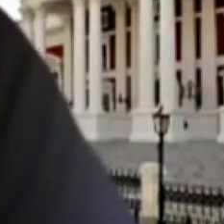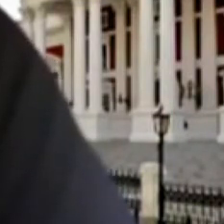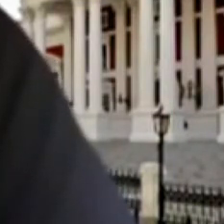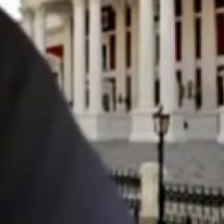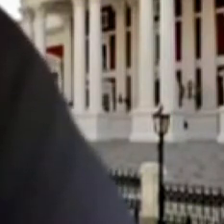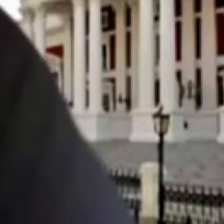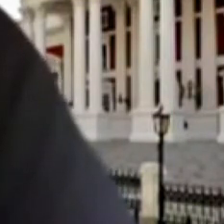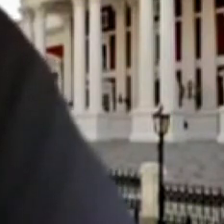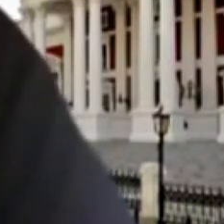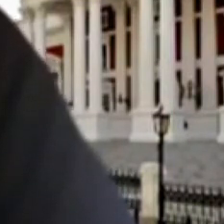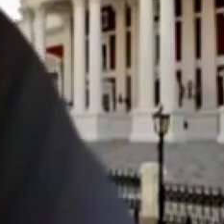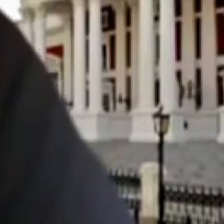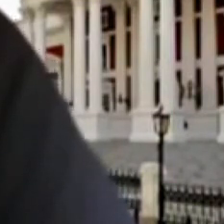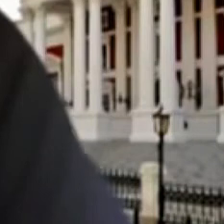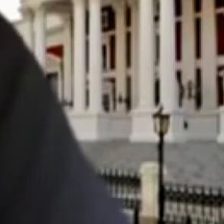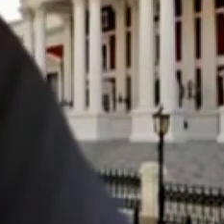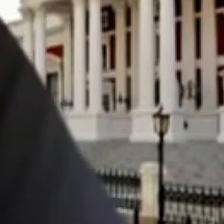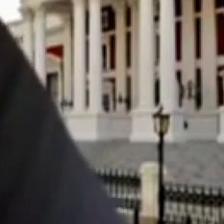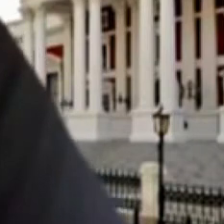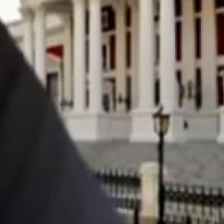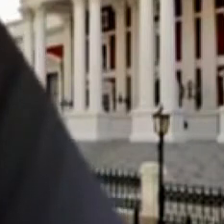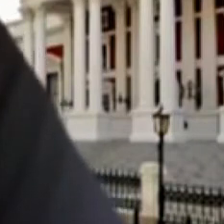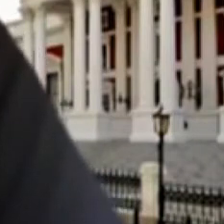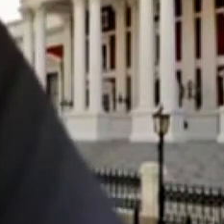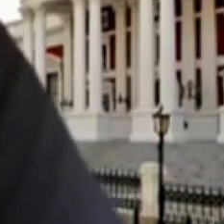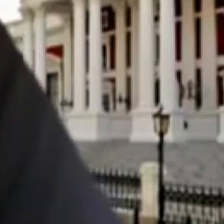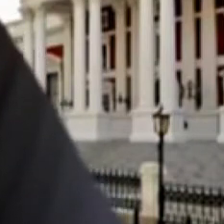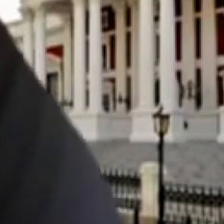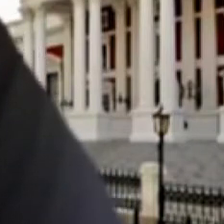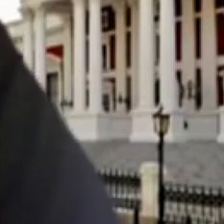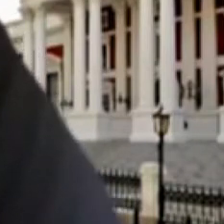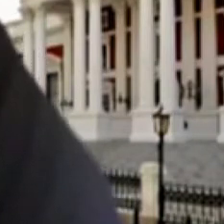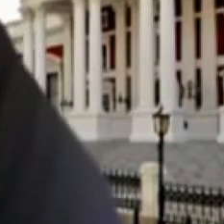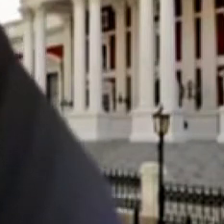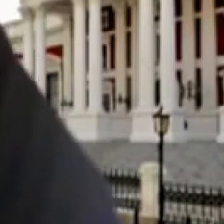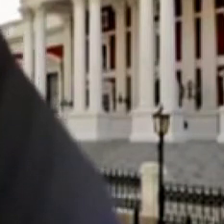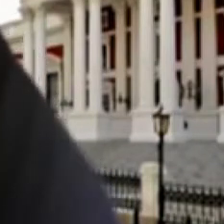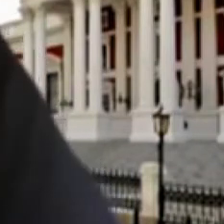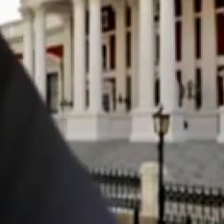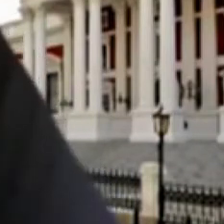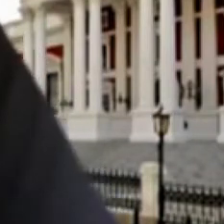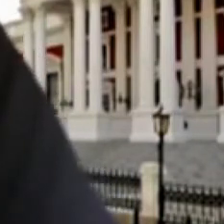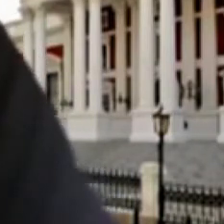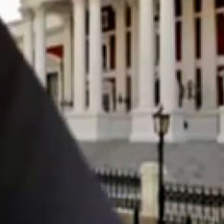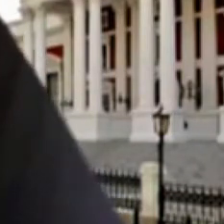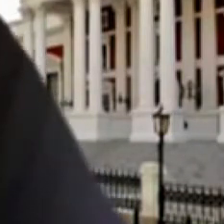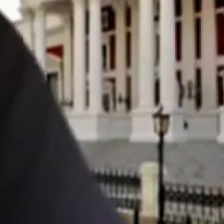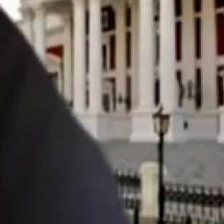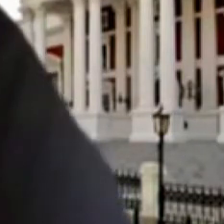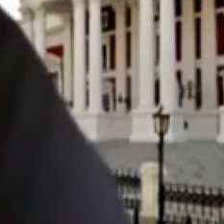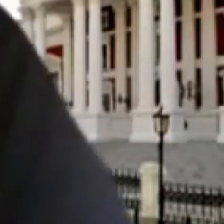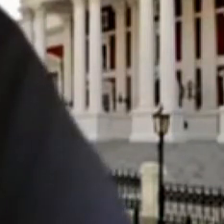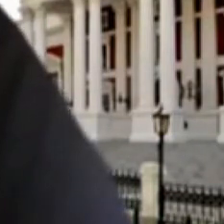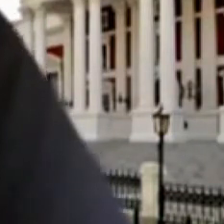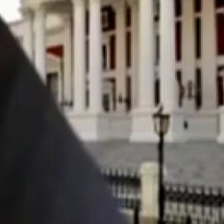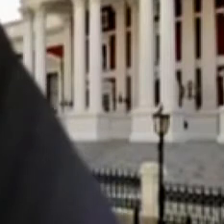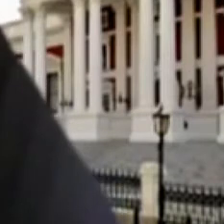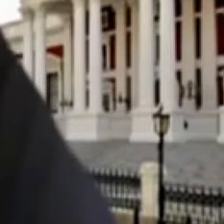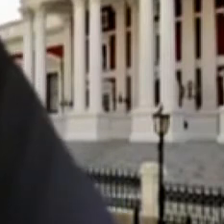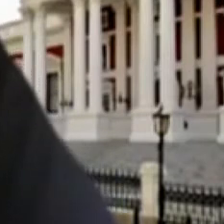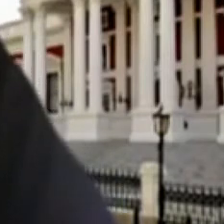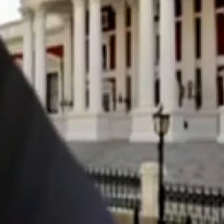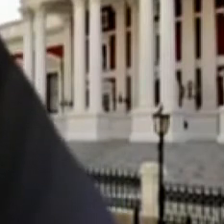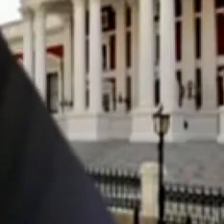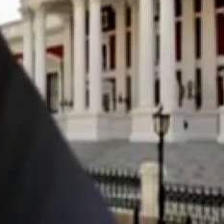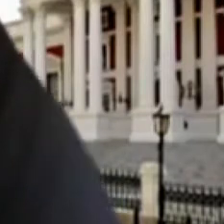account, there's really no medium or longer term plan in exponentially expanding the numbers. Will the department and the NPA